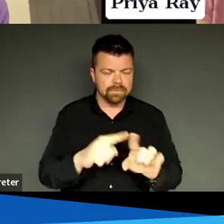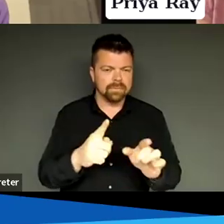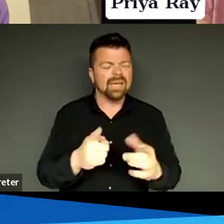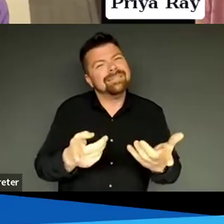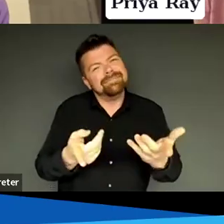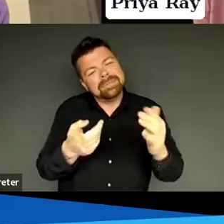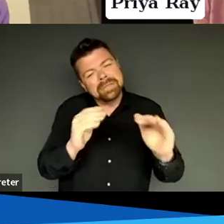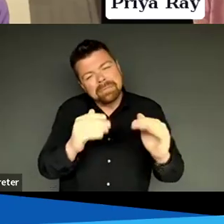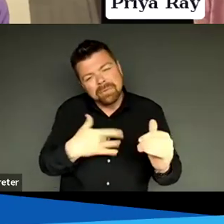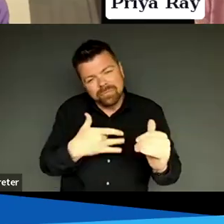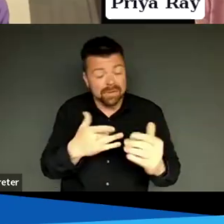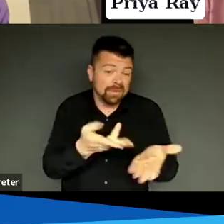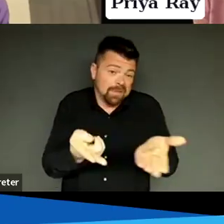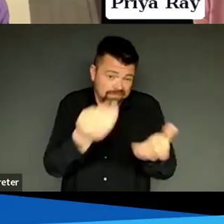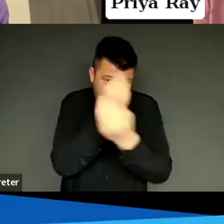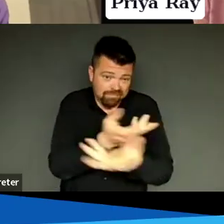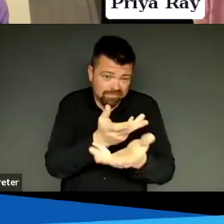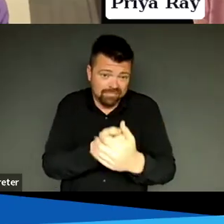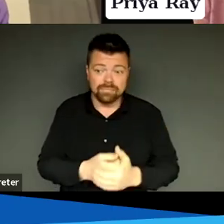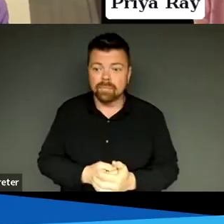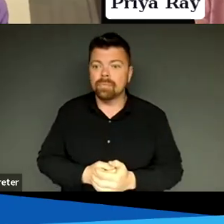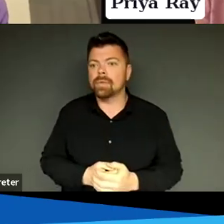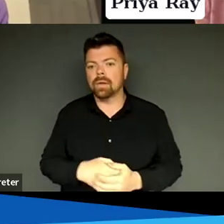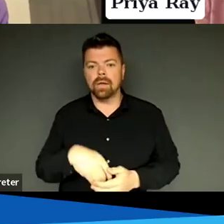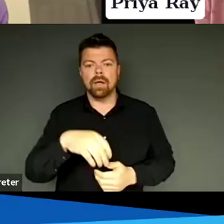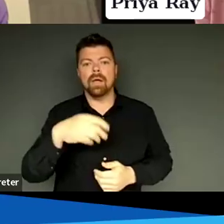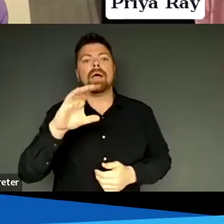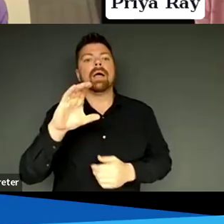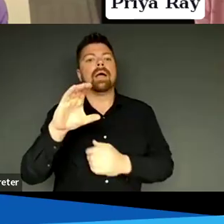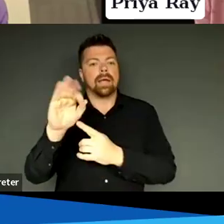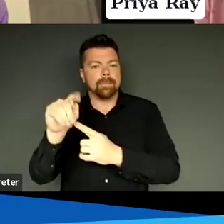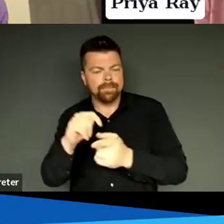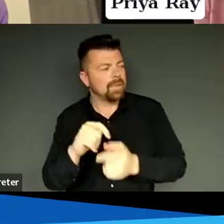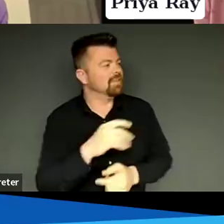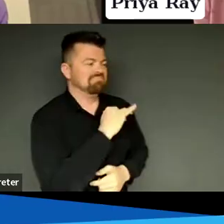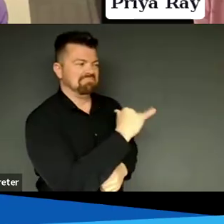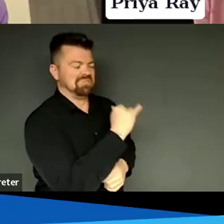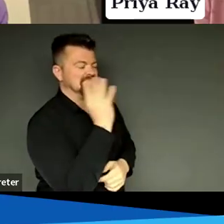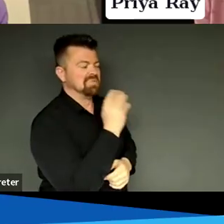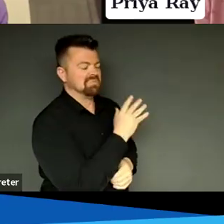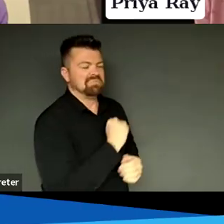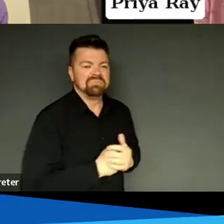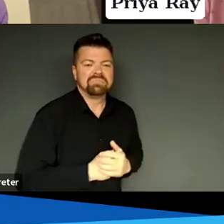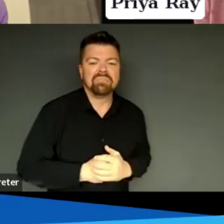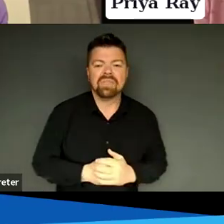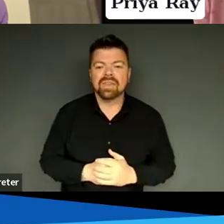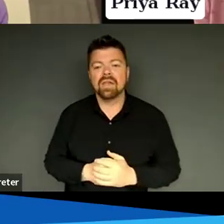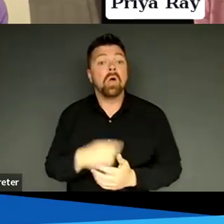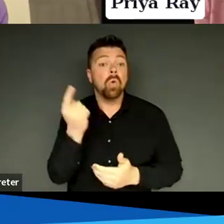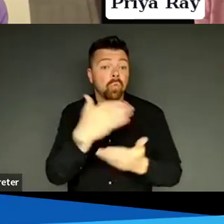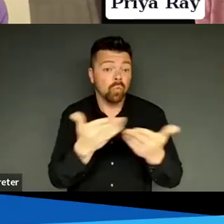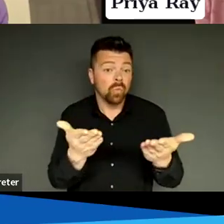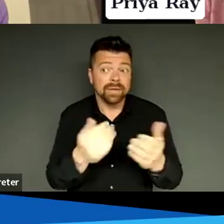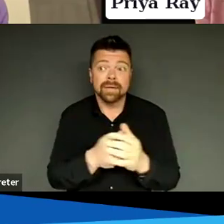be honest. So Mhm. Priya, I am so right there with you. So one of the things that